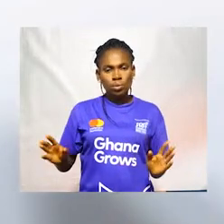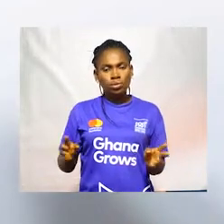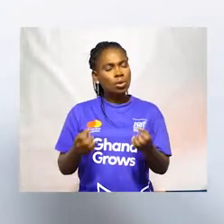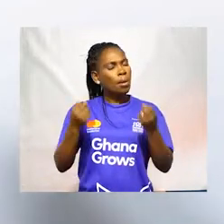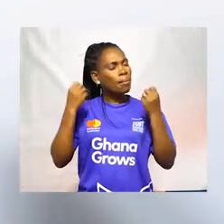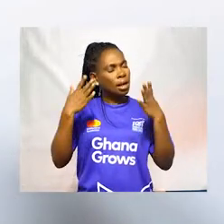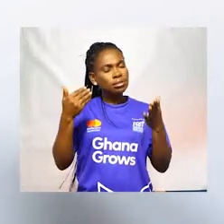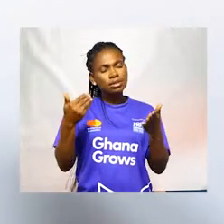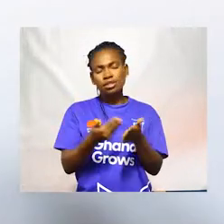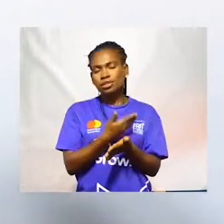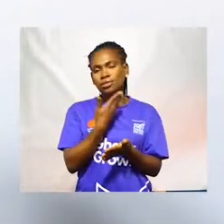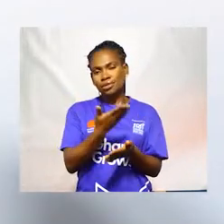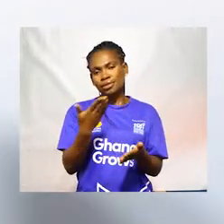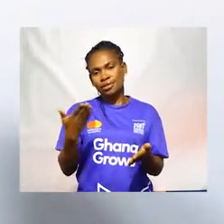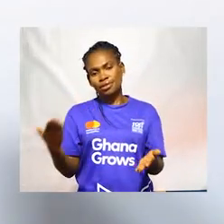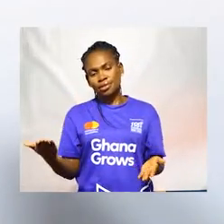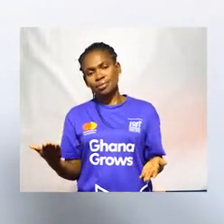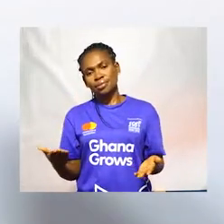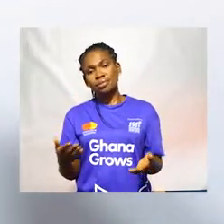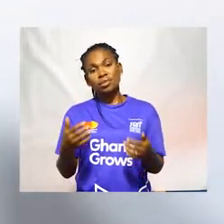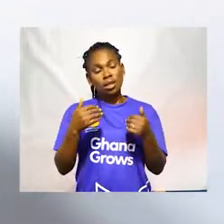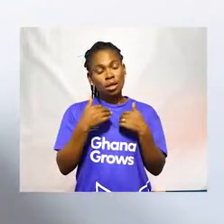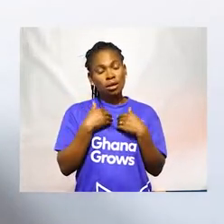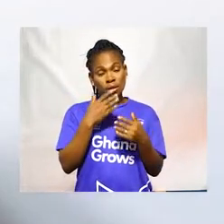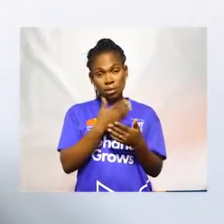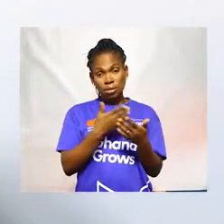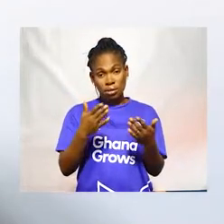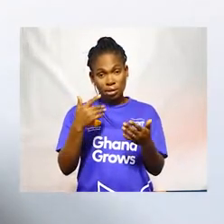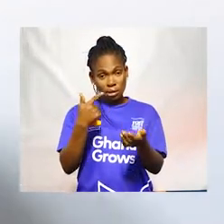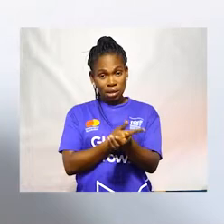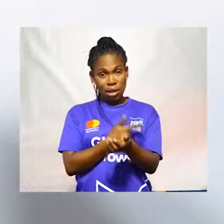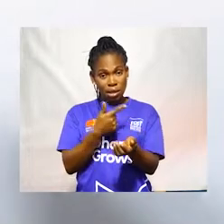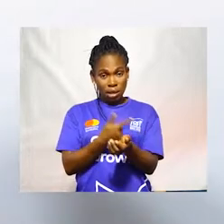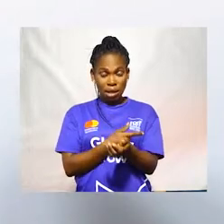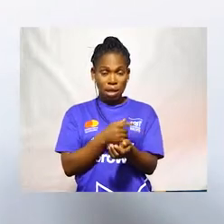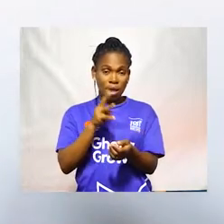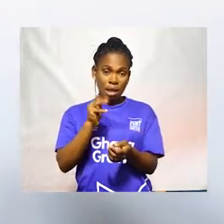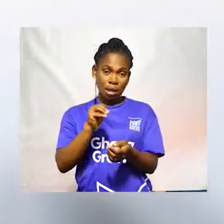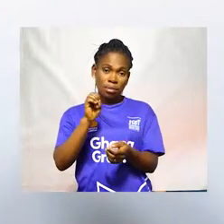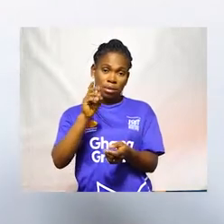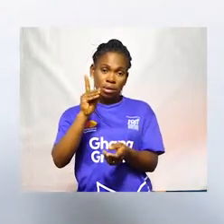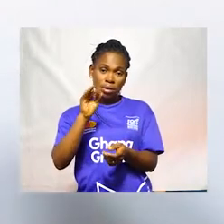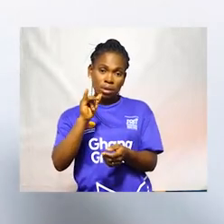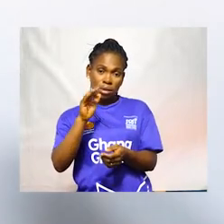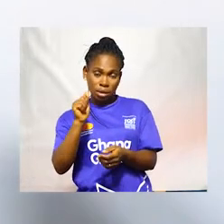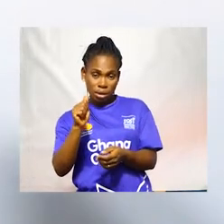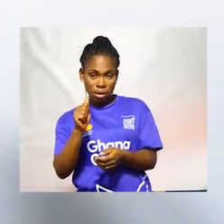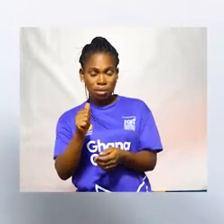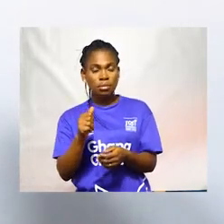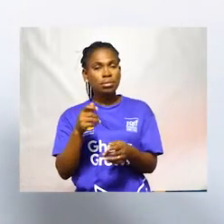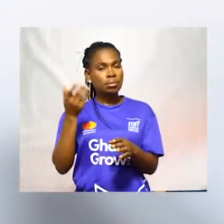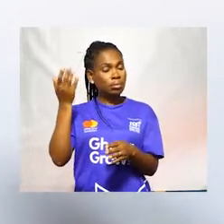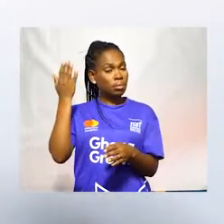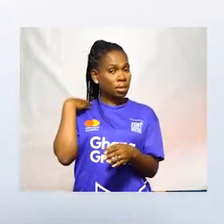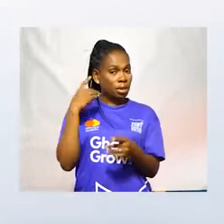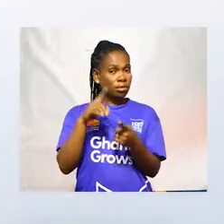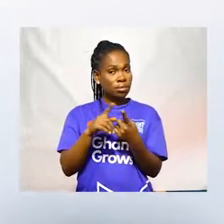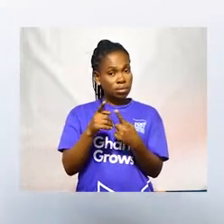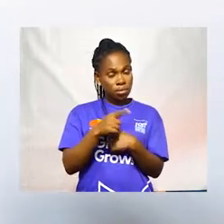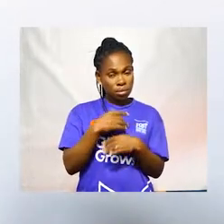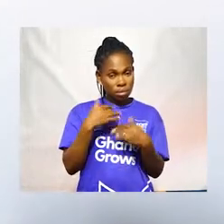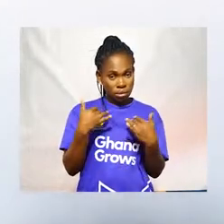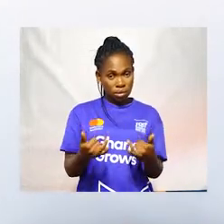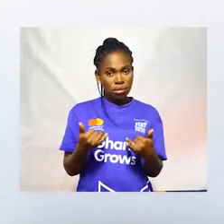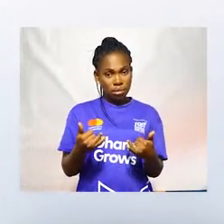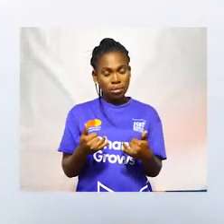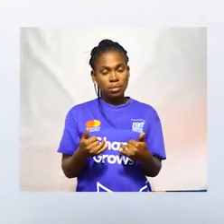of new things. There are a lot of things you see on the digital space when it comes to Ghana's media that came from here. I mean, when we came, people were